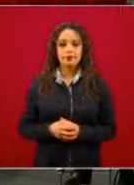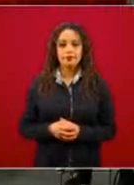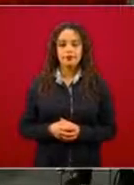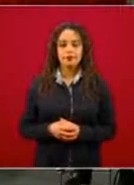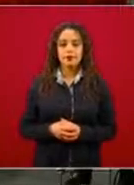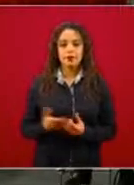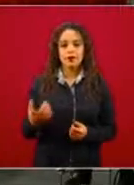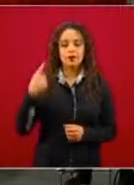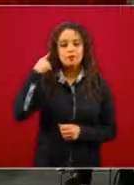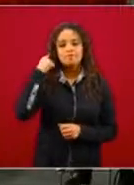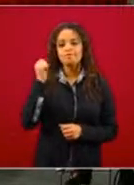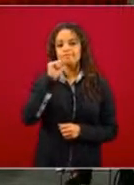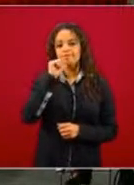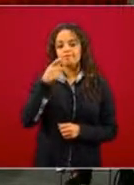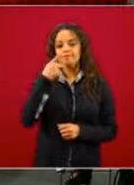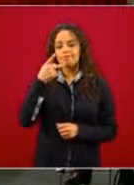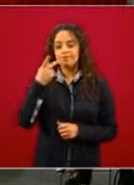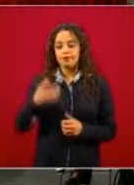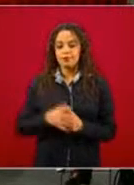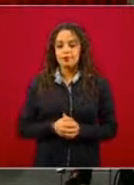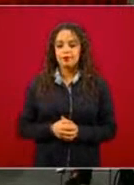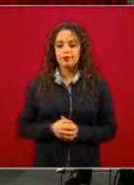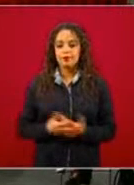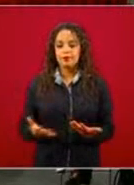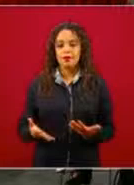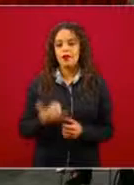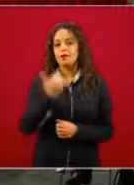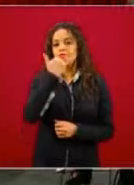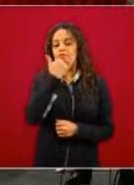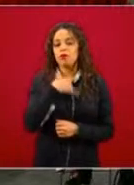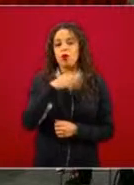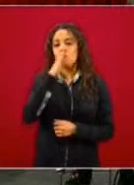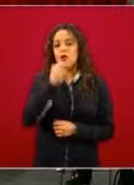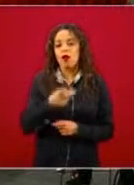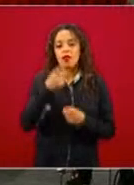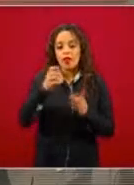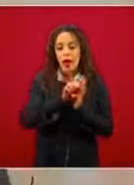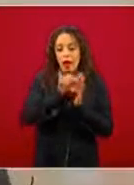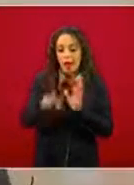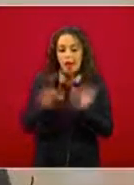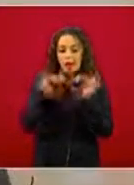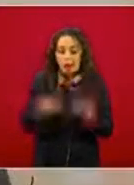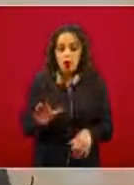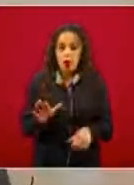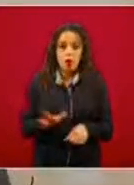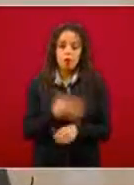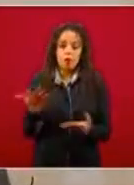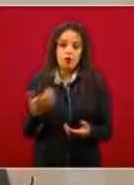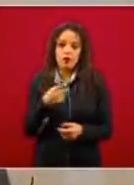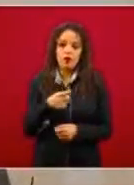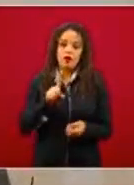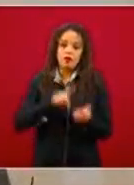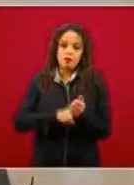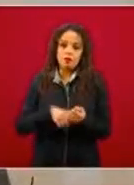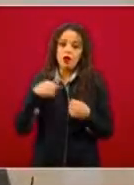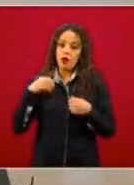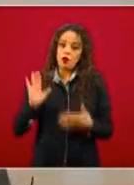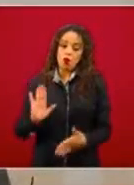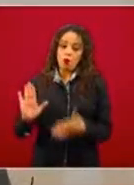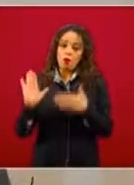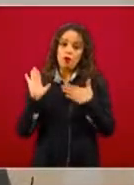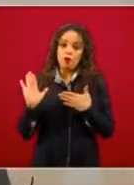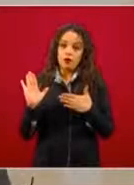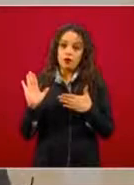We cannot hear the question. Sorry, she does not have a microphone. I cannot give you